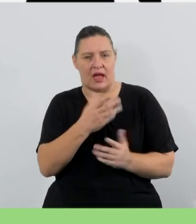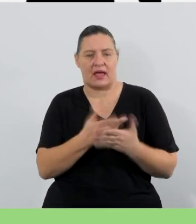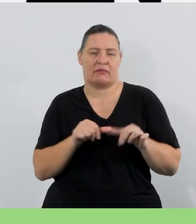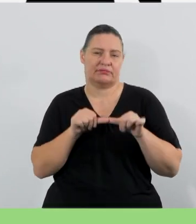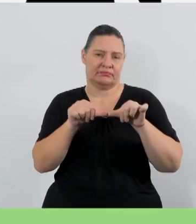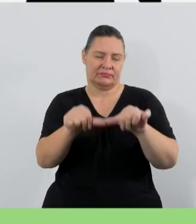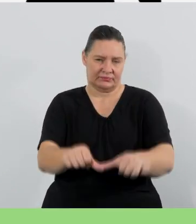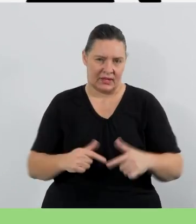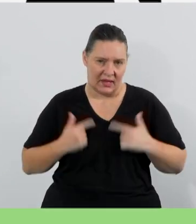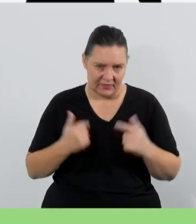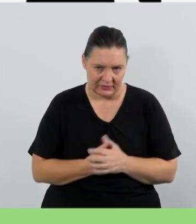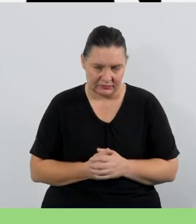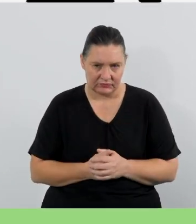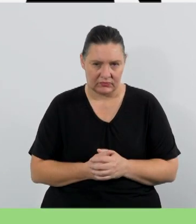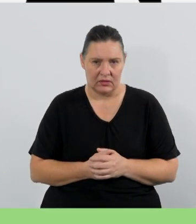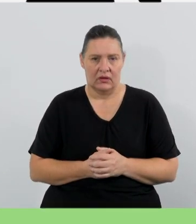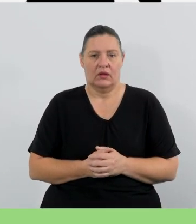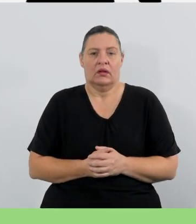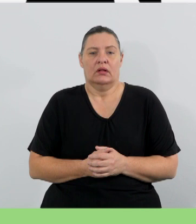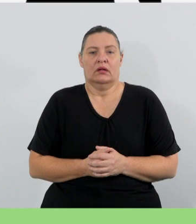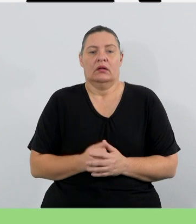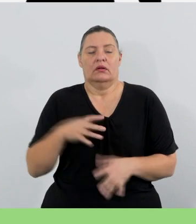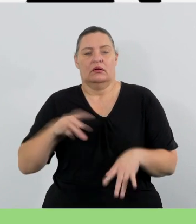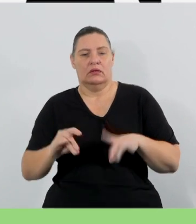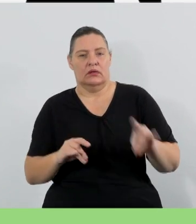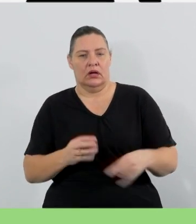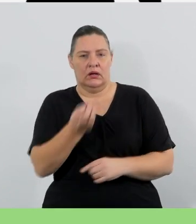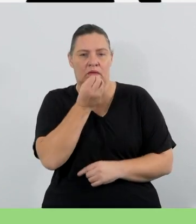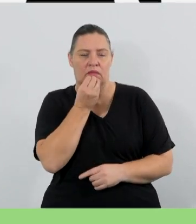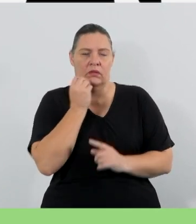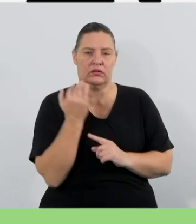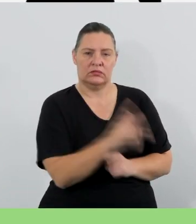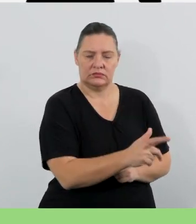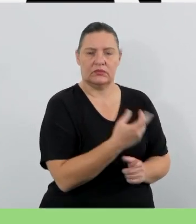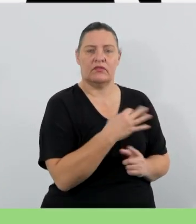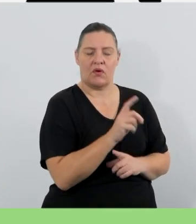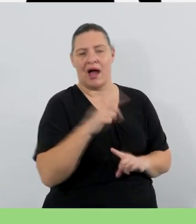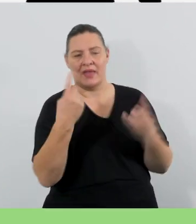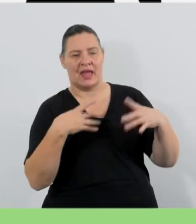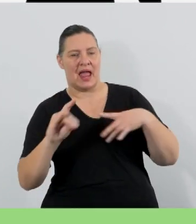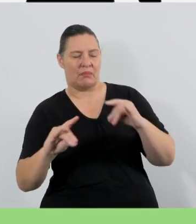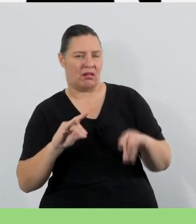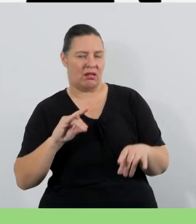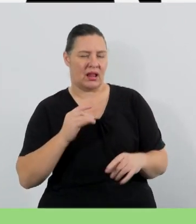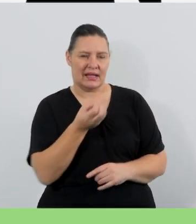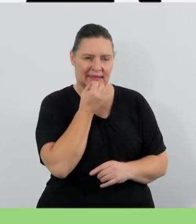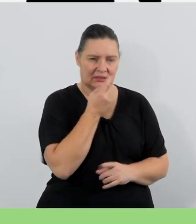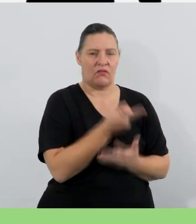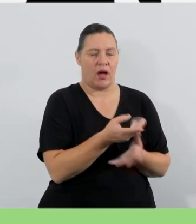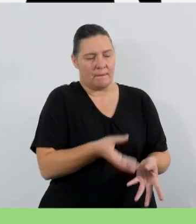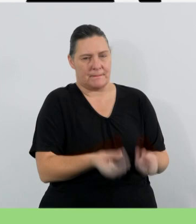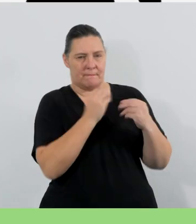for survival. So we already know what life processes are. Animals will eat plants or other animals to